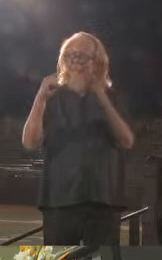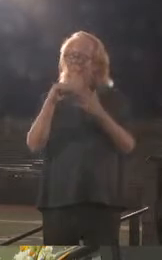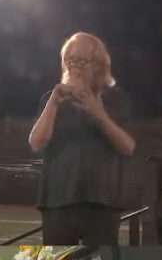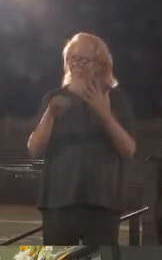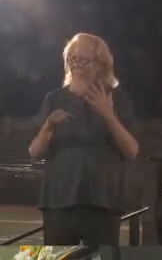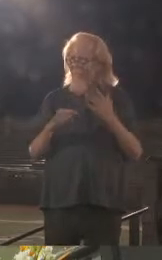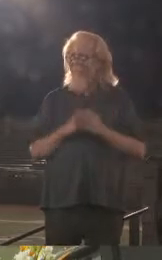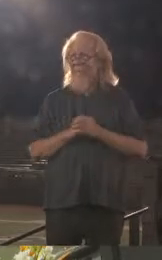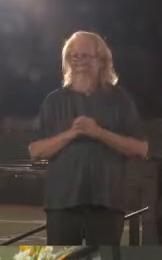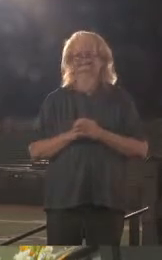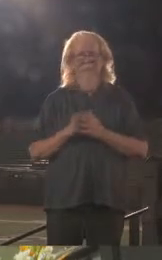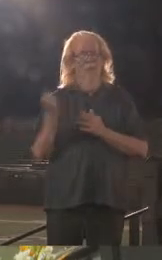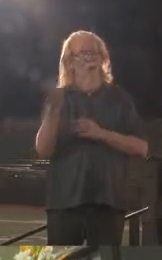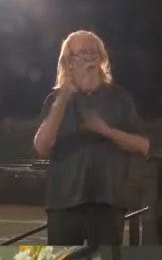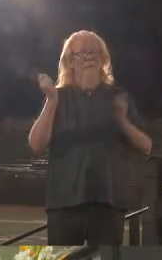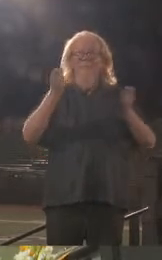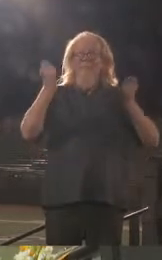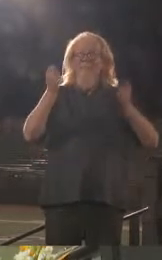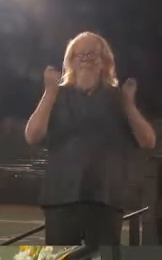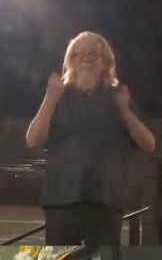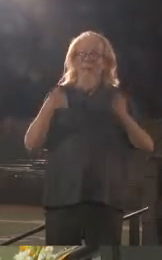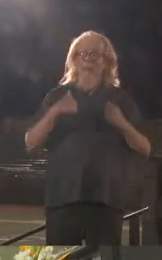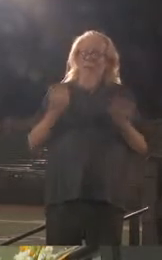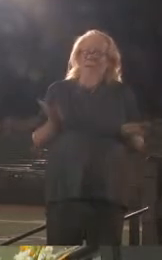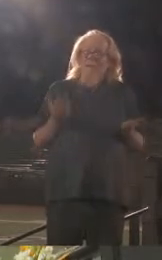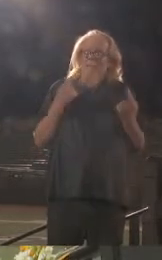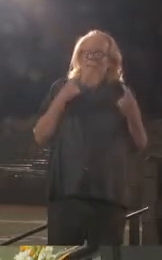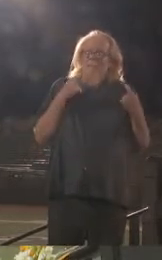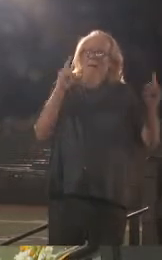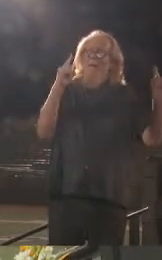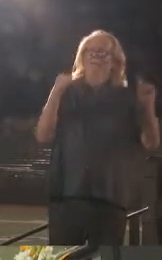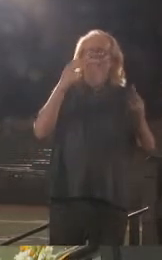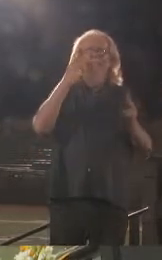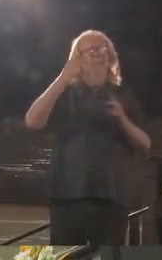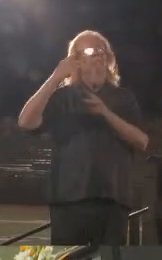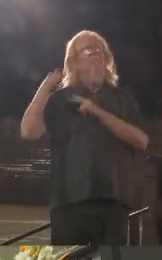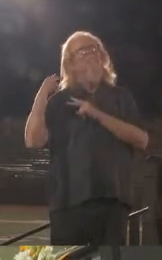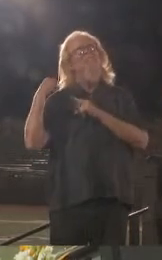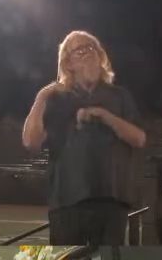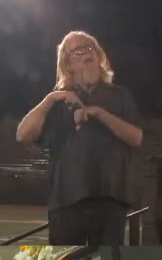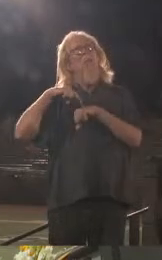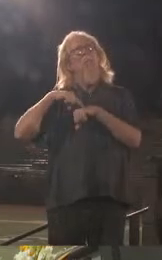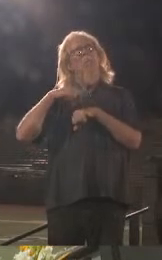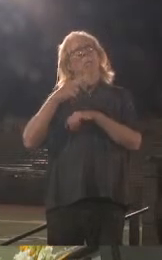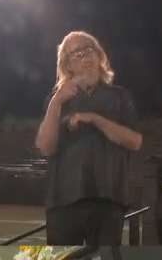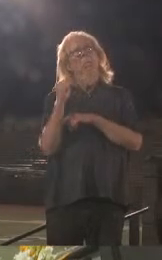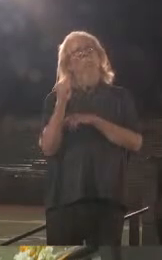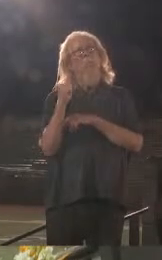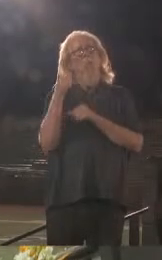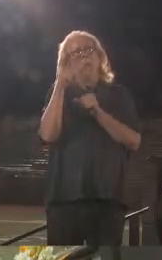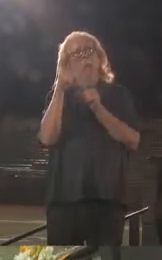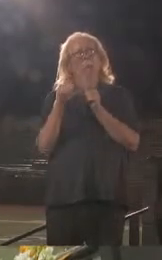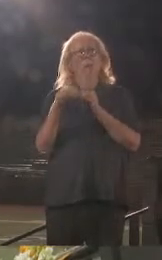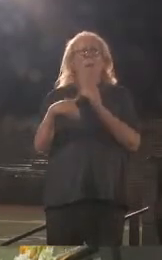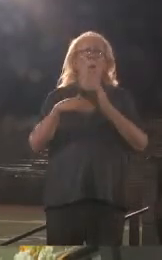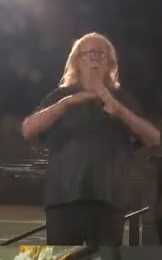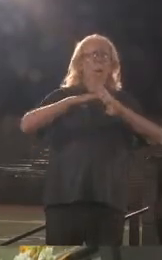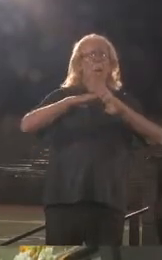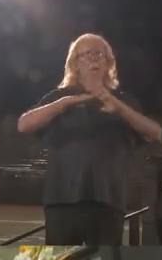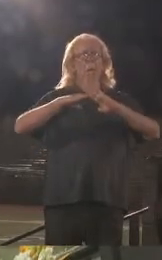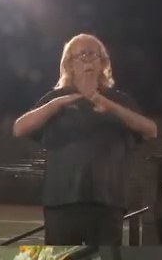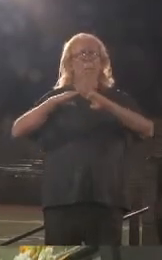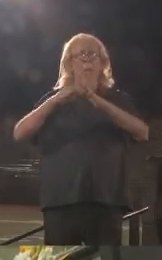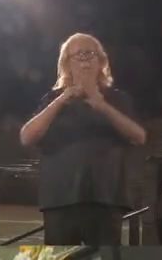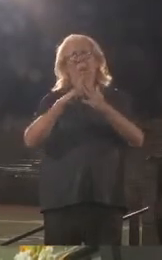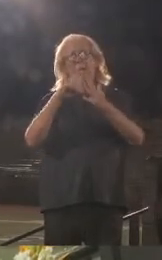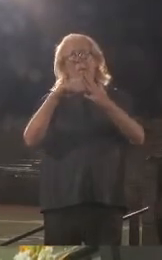all rejoice in the fact that we are even here today, and when we reflect on our time in high school, let's remember all of the obstacles that we've overcome.